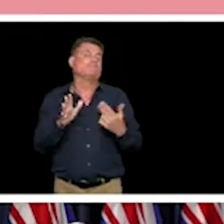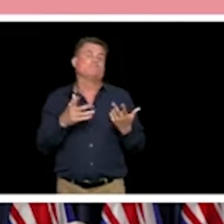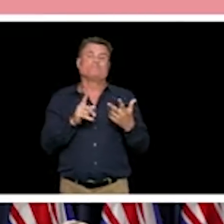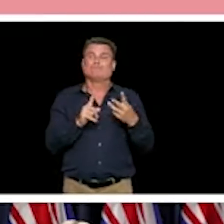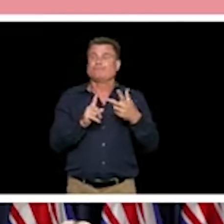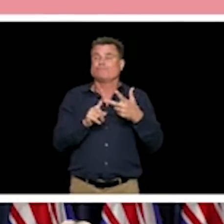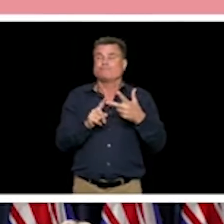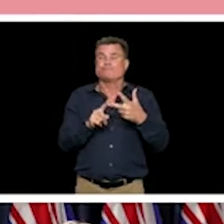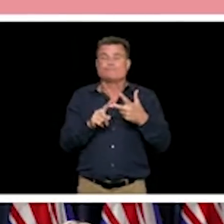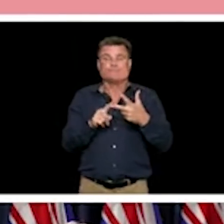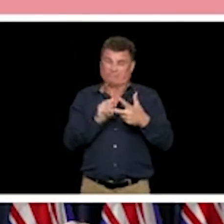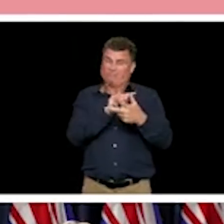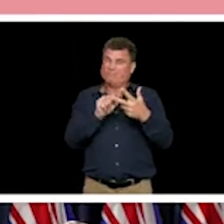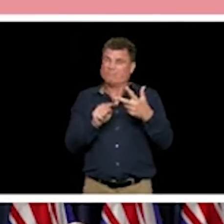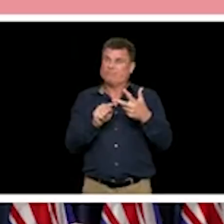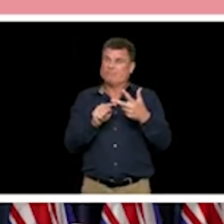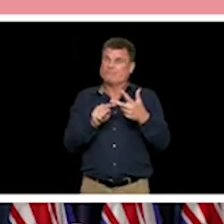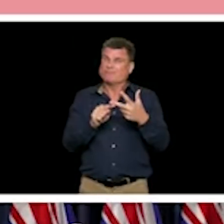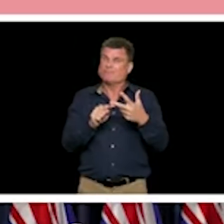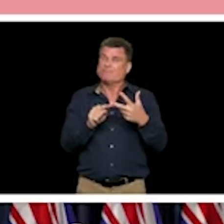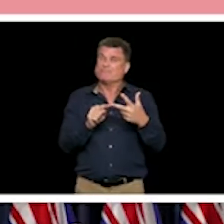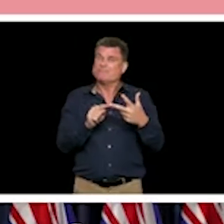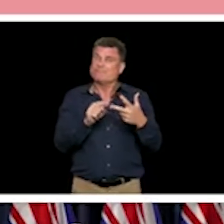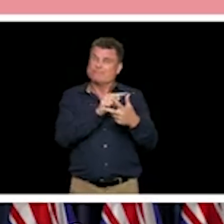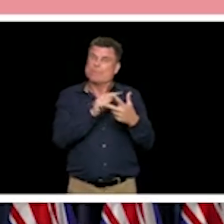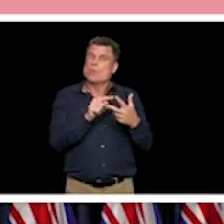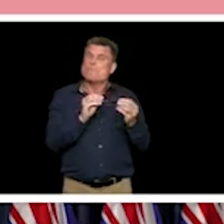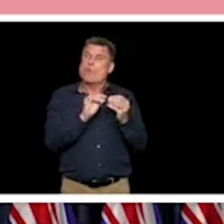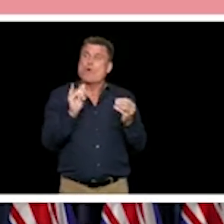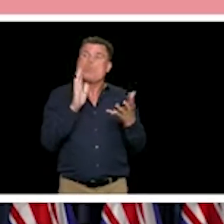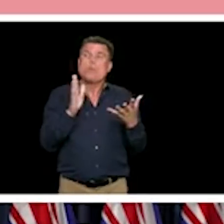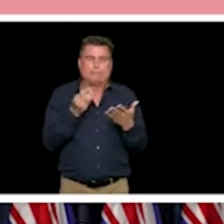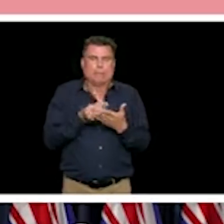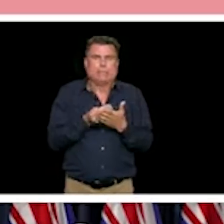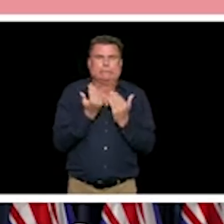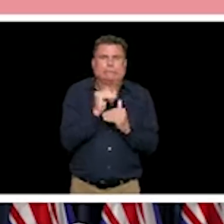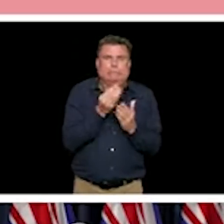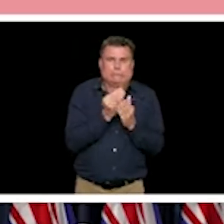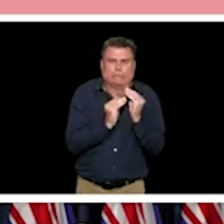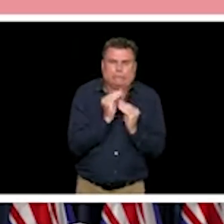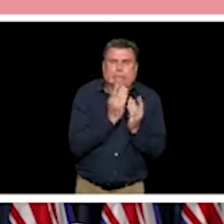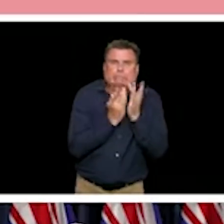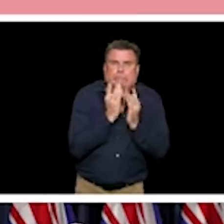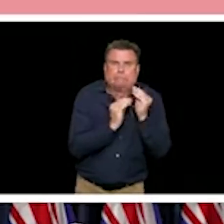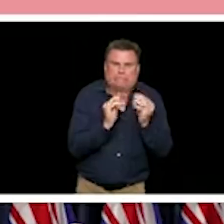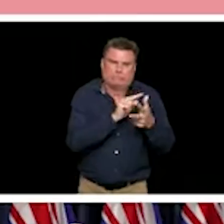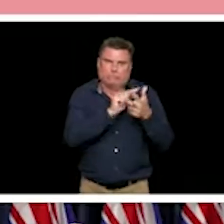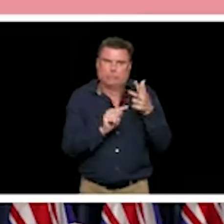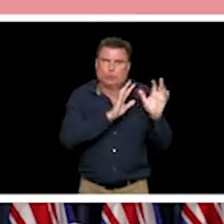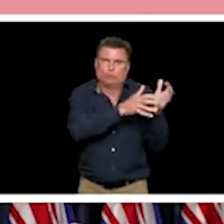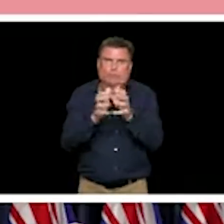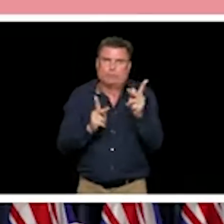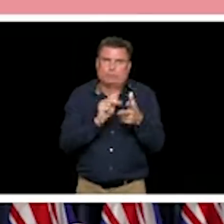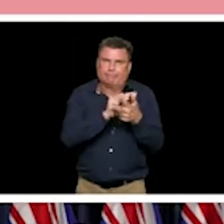report not working directly because of COVID-19, whereas Caucasian respondents had less difficulty